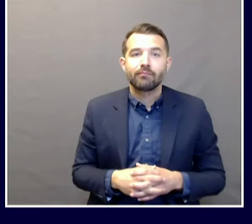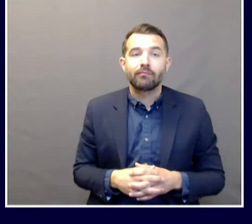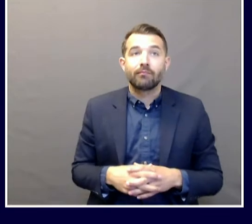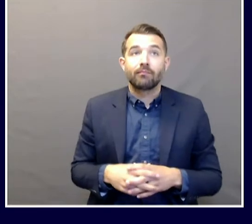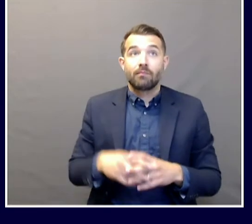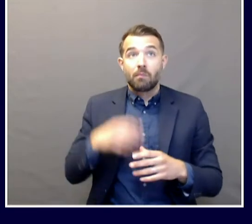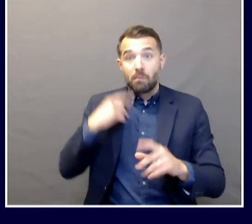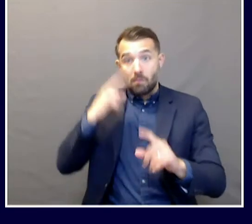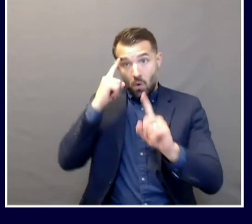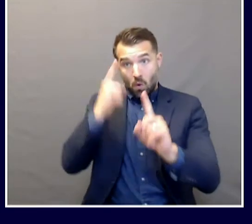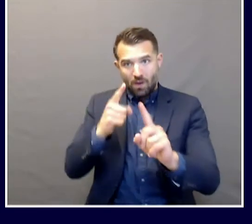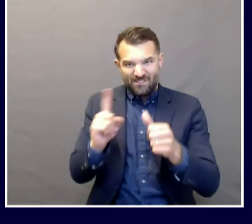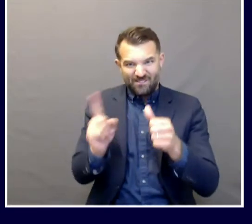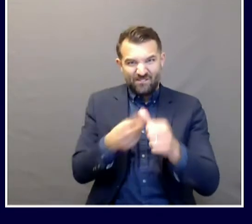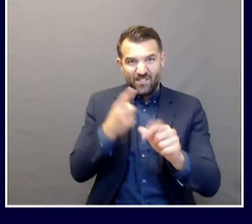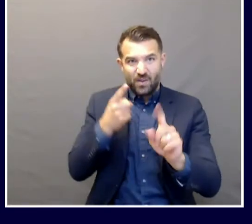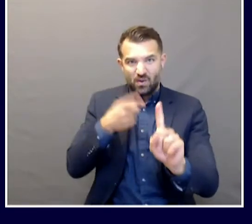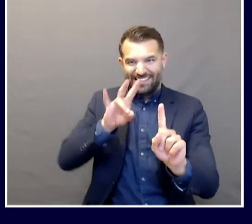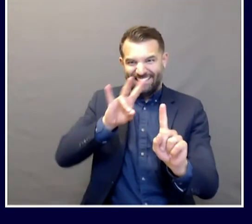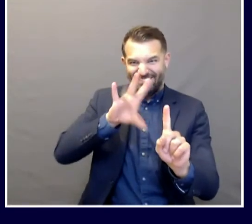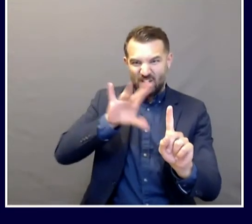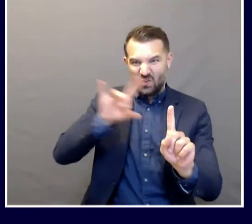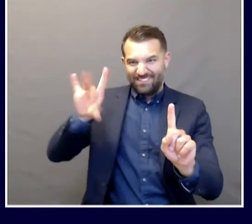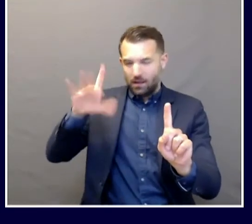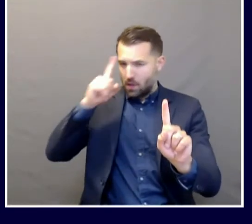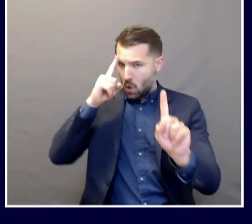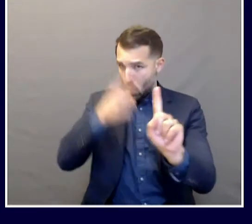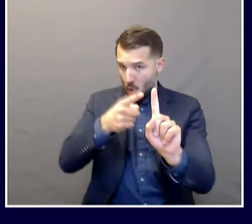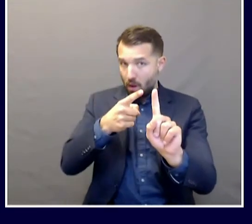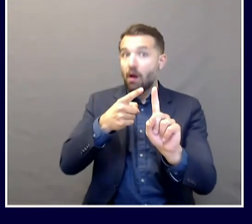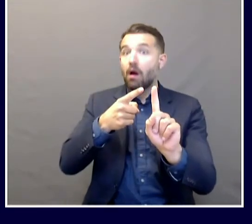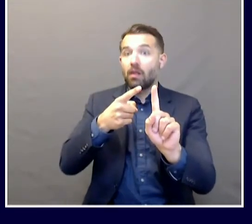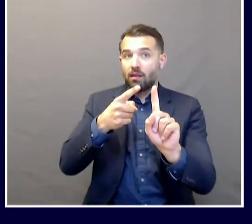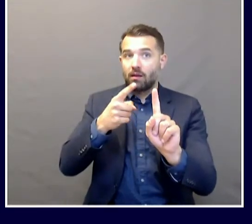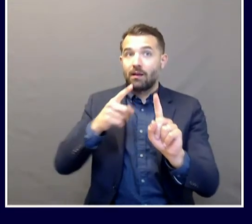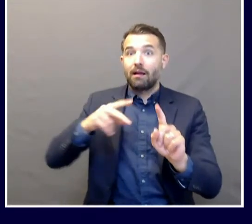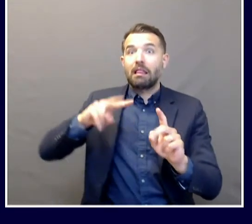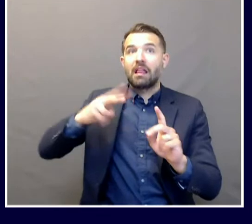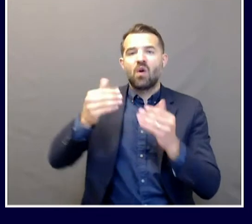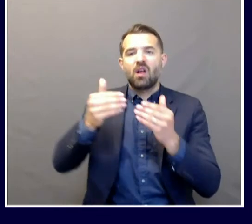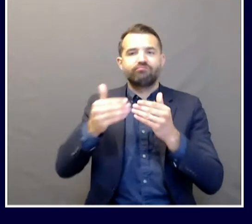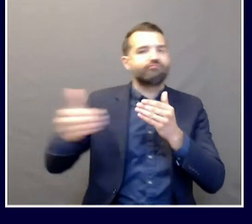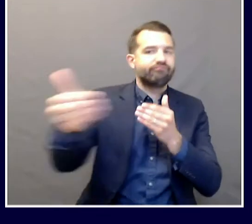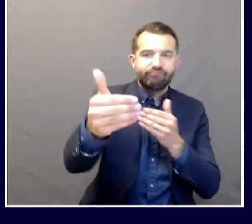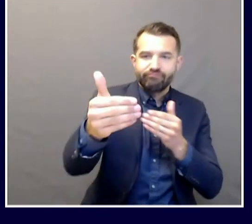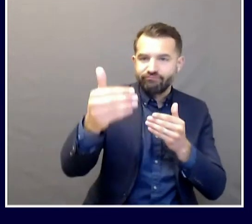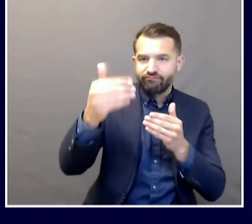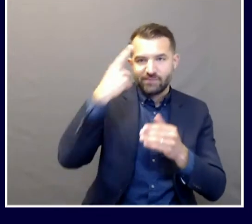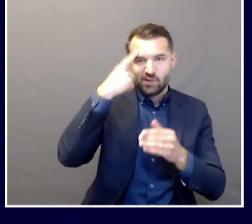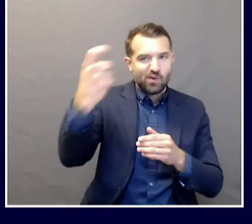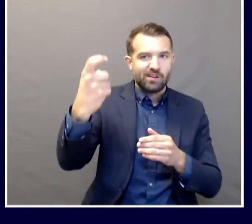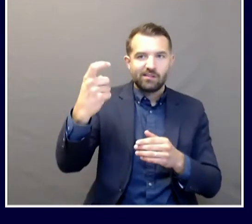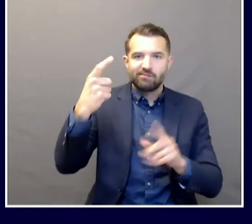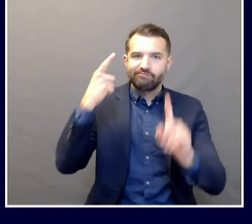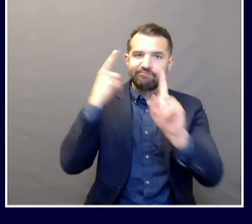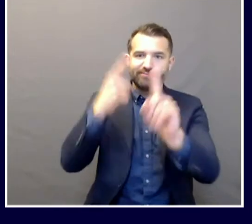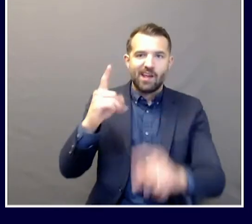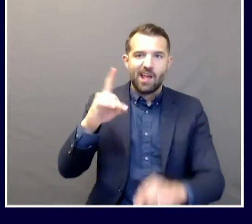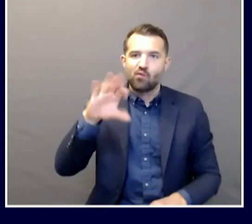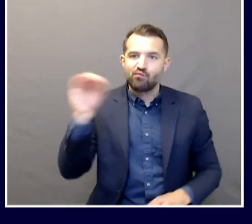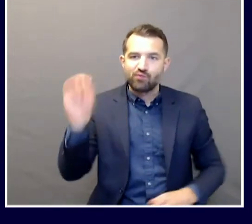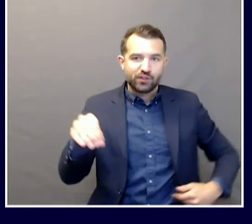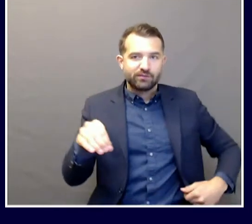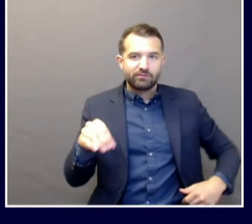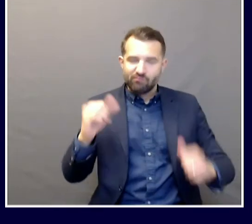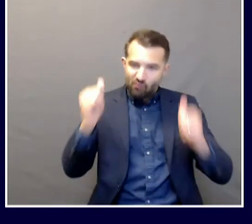85%. The second is the aspirational goal, what I think we should all strive for, which is every single person in Maine who can